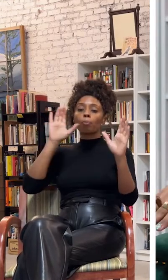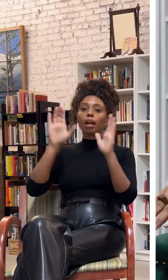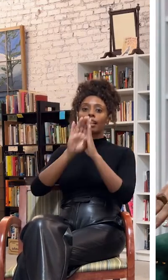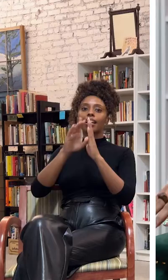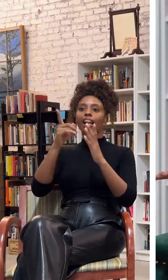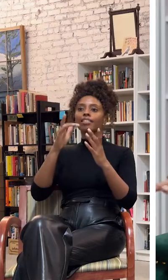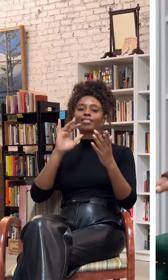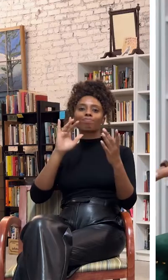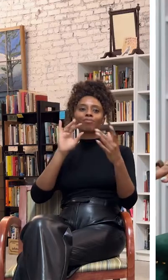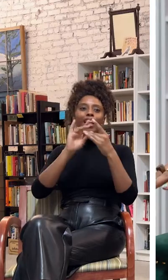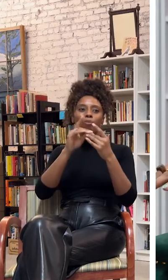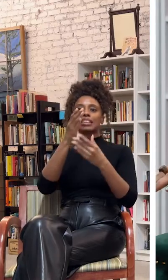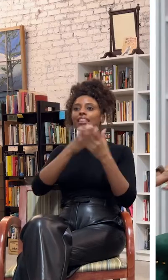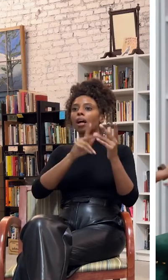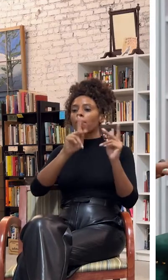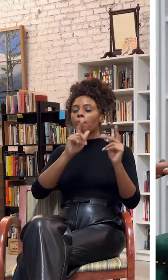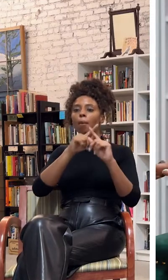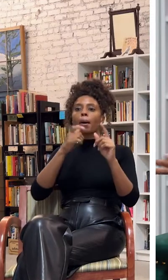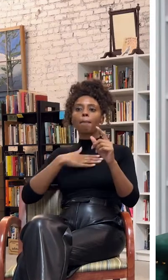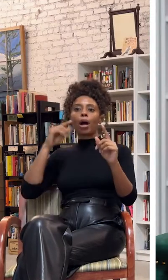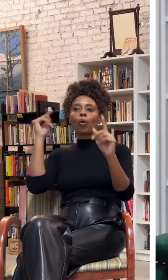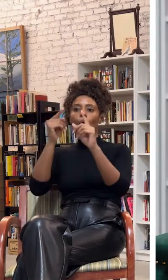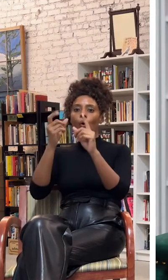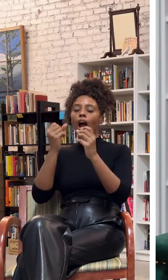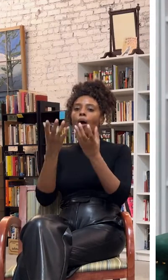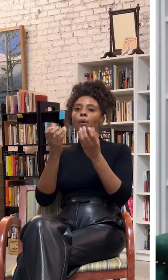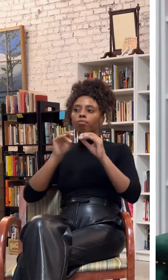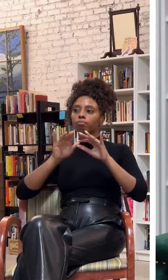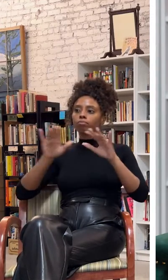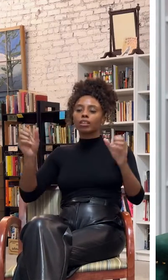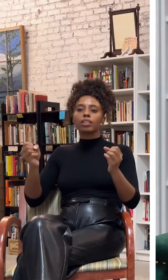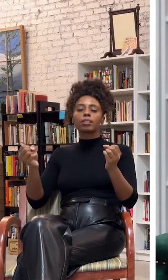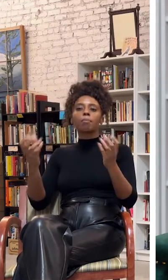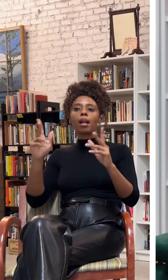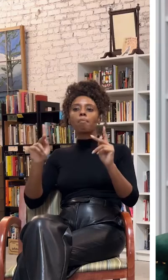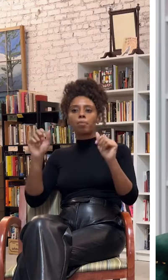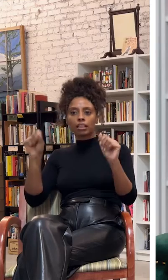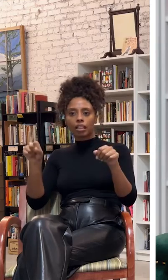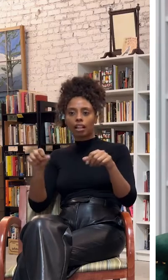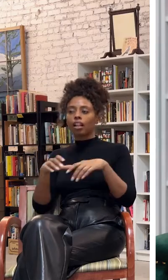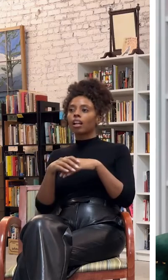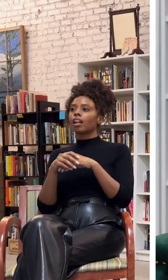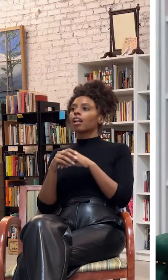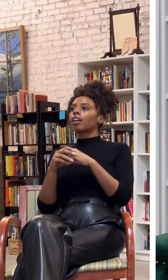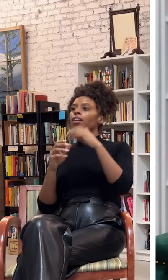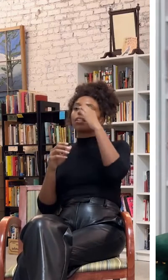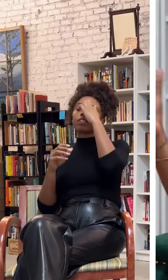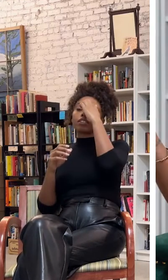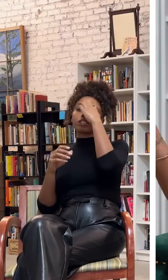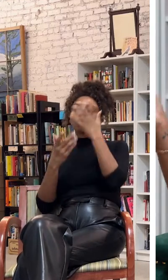a slice of people. And my goal is to get to as many people as possible. So that's why there's things